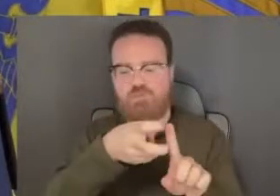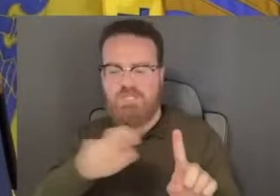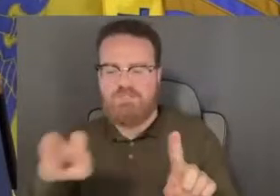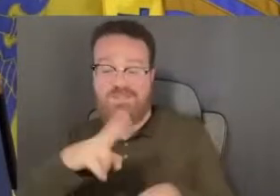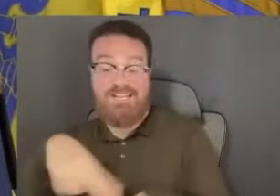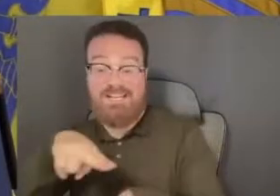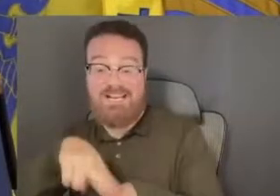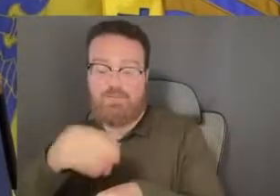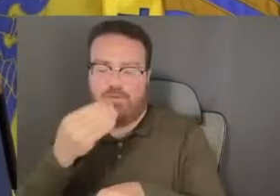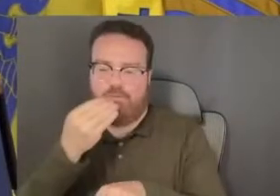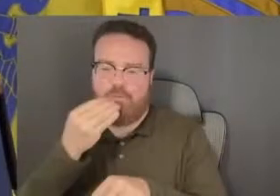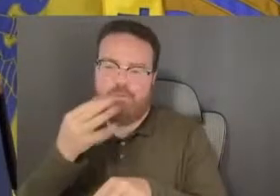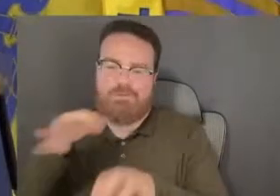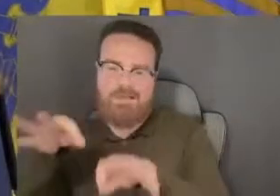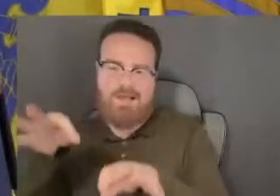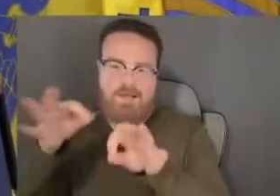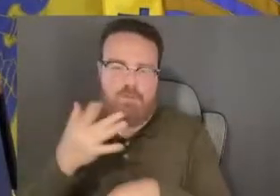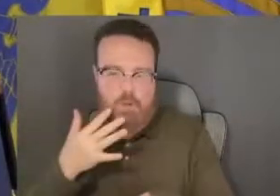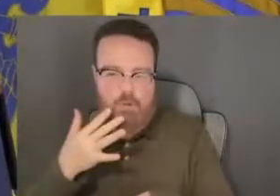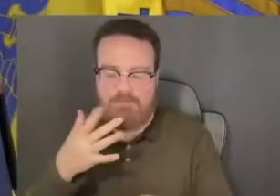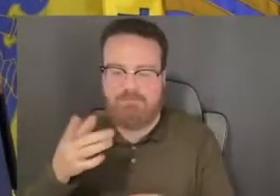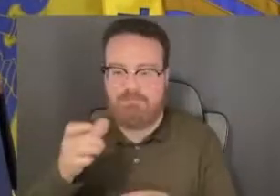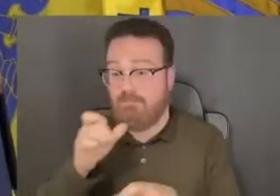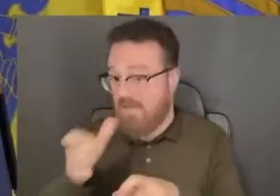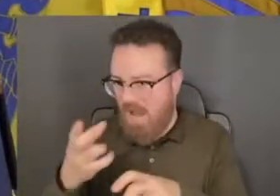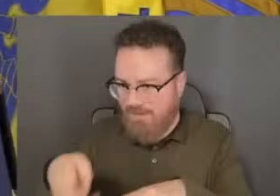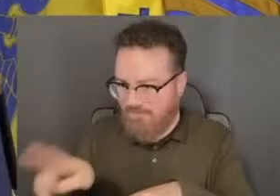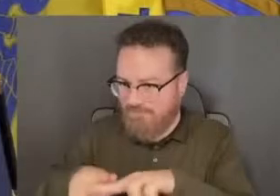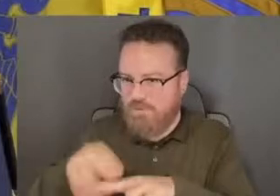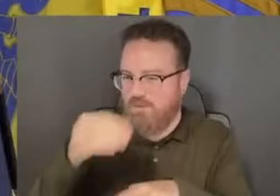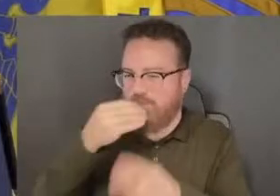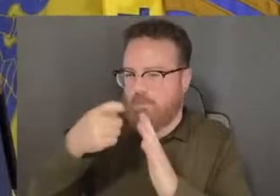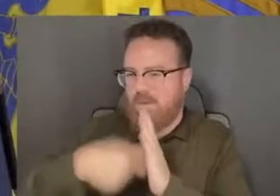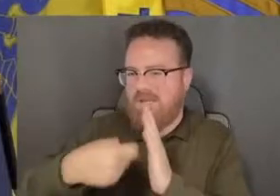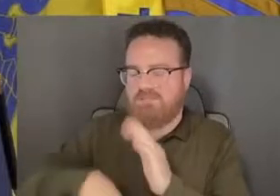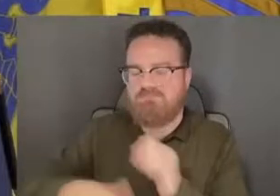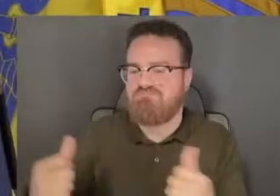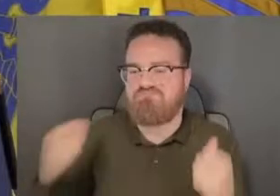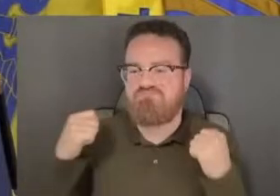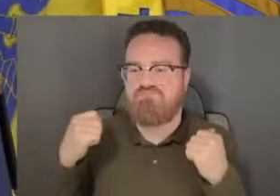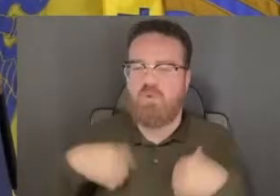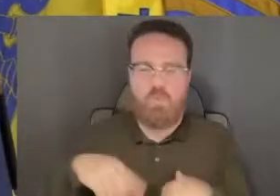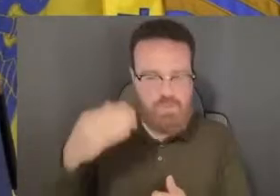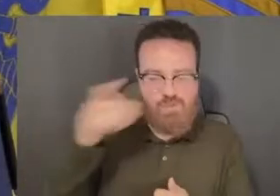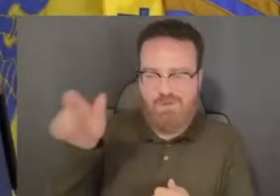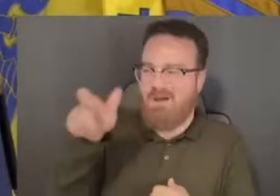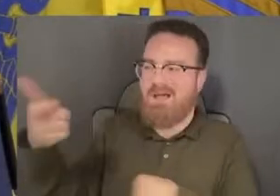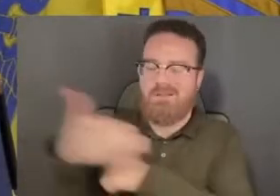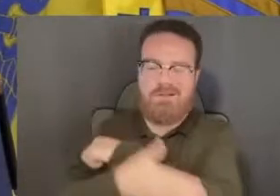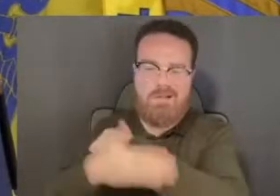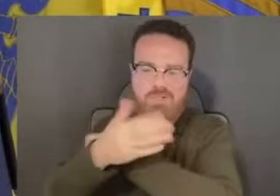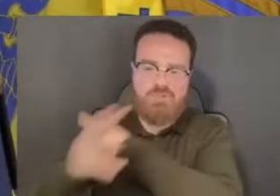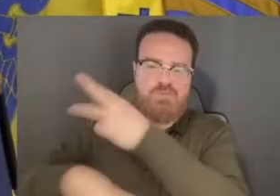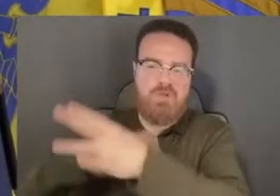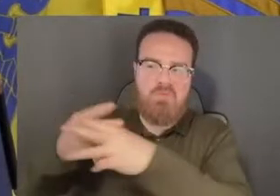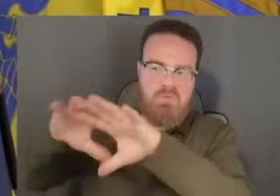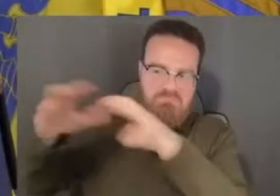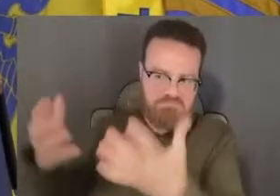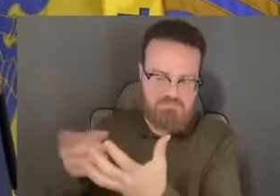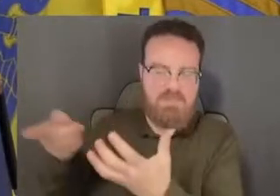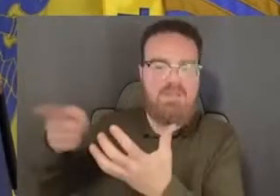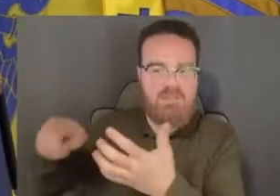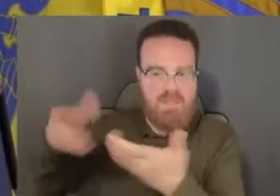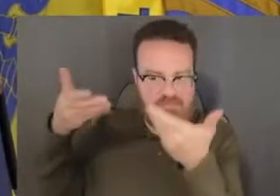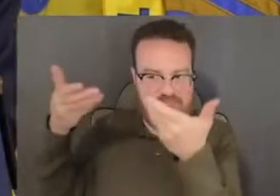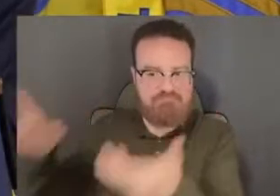not increase food prices. We know that from other countries that have already made the transition. It's not